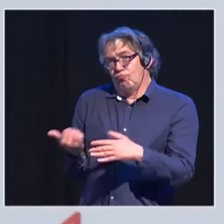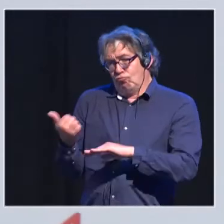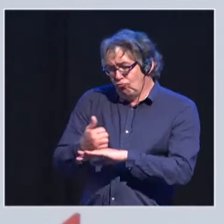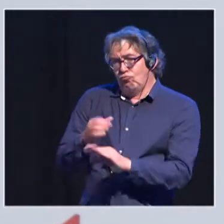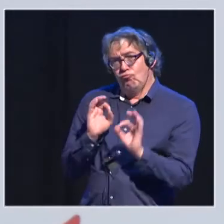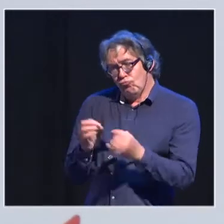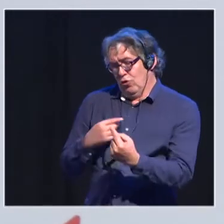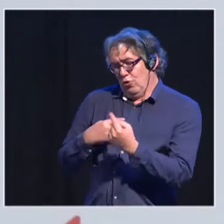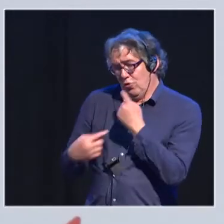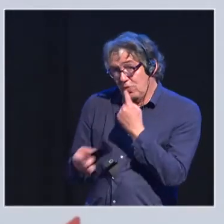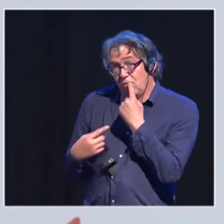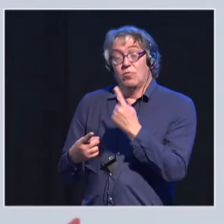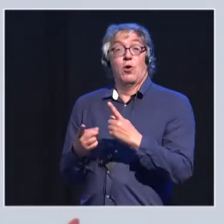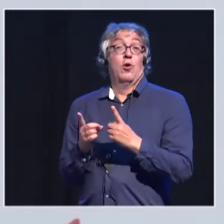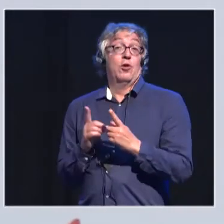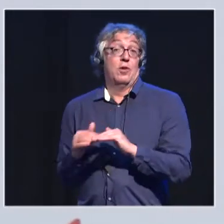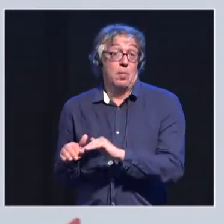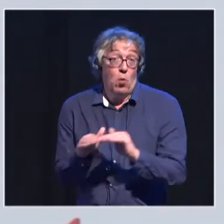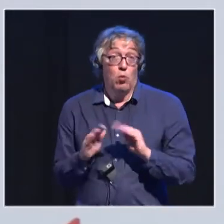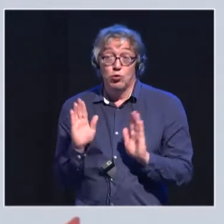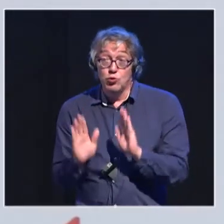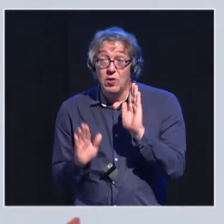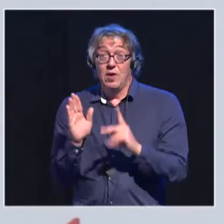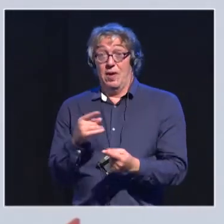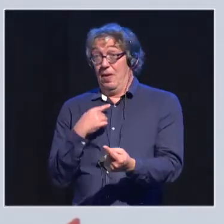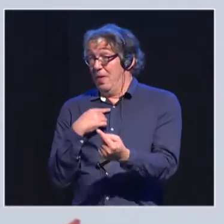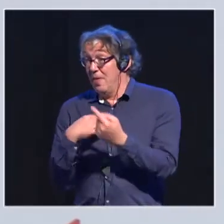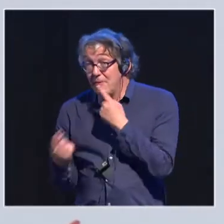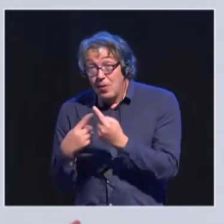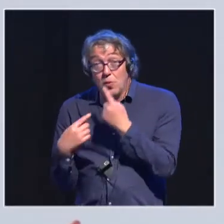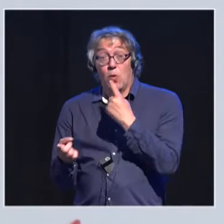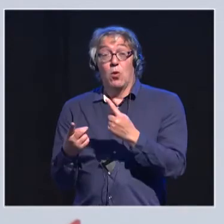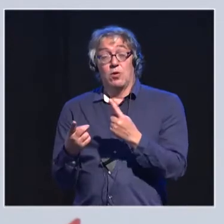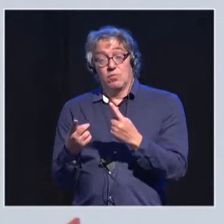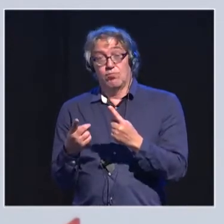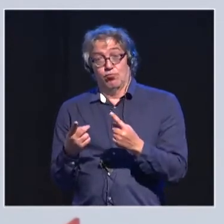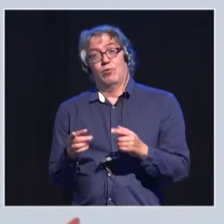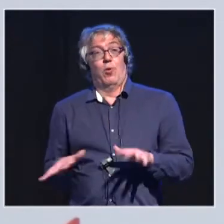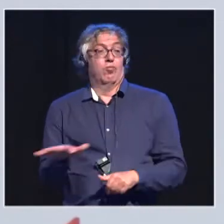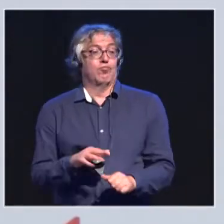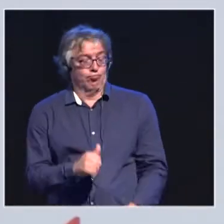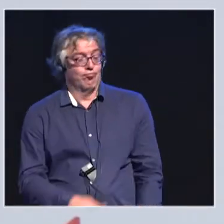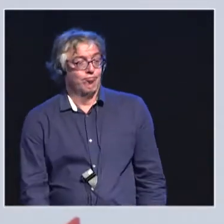entails democracy and dialogue between all stakeholders.